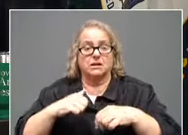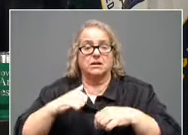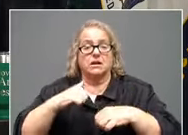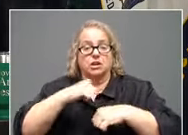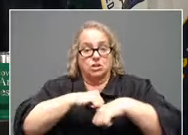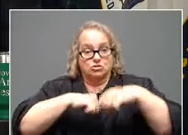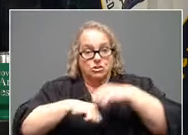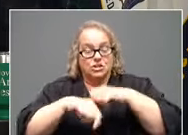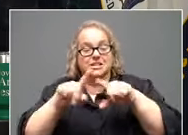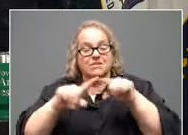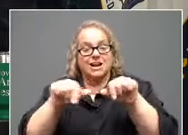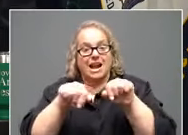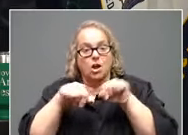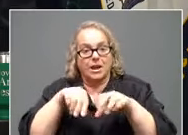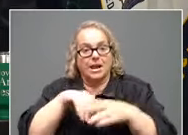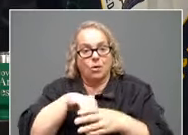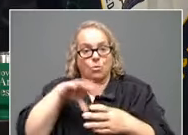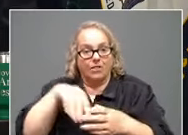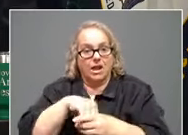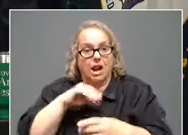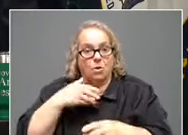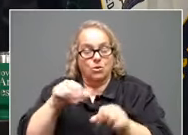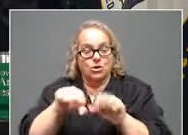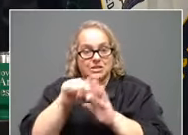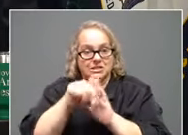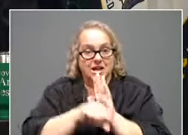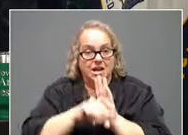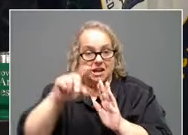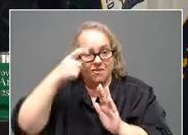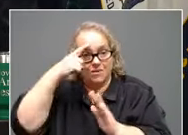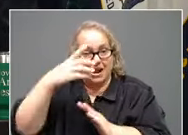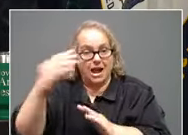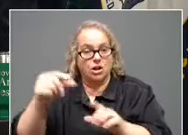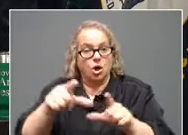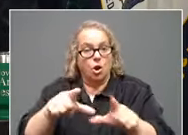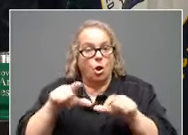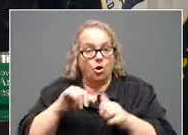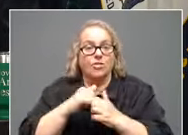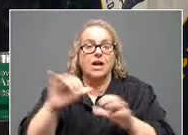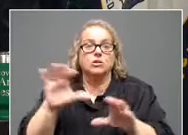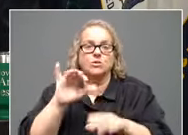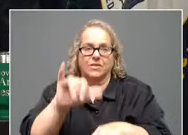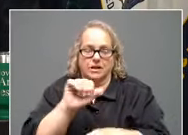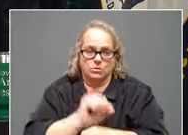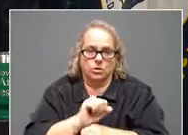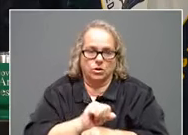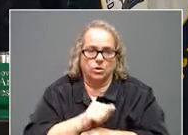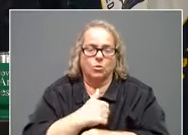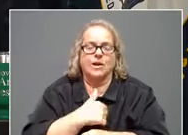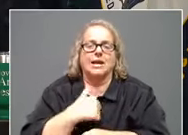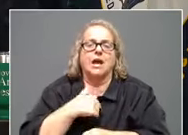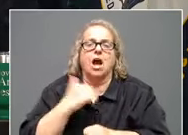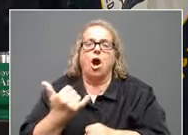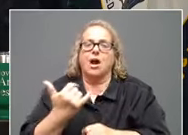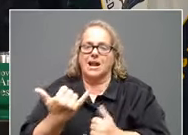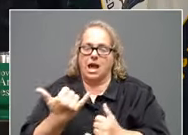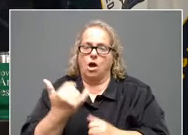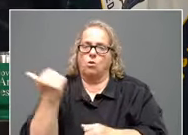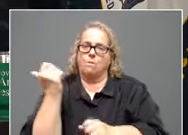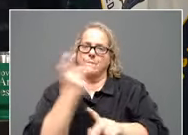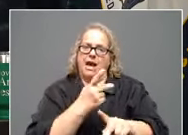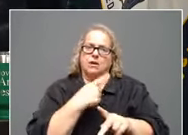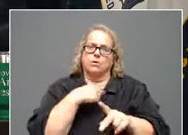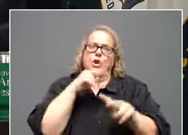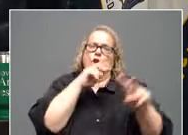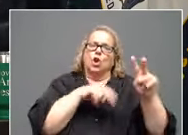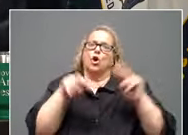state government and local that do this work. We are redoubling. Looking back, we're going to try to make sure while this